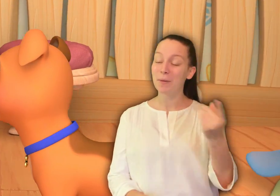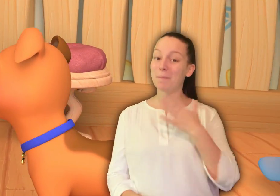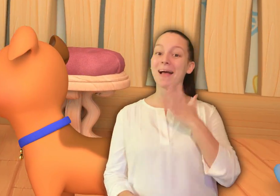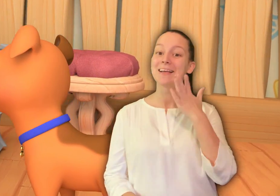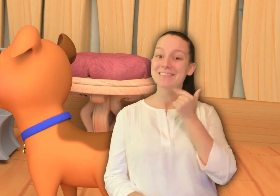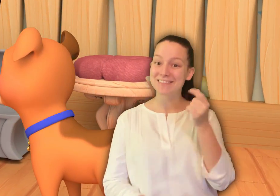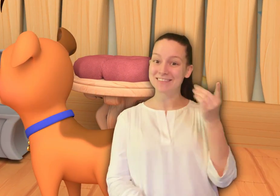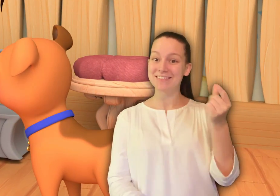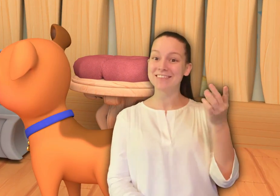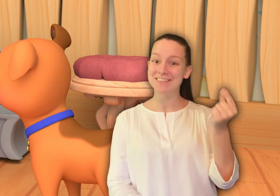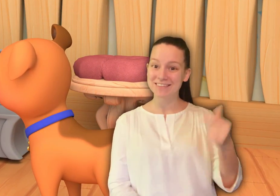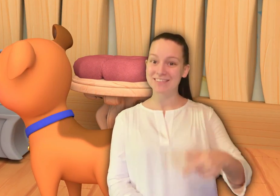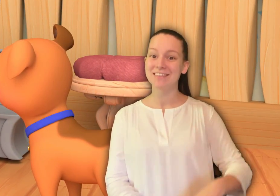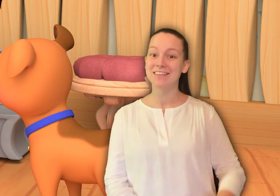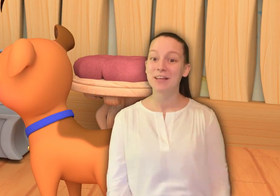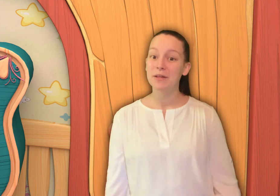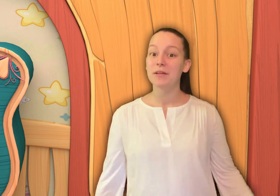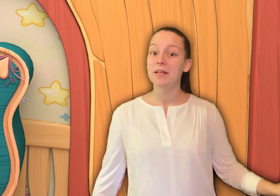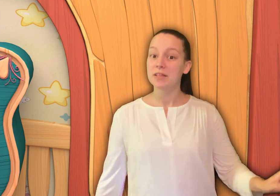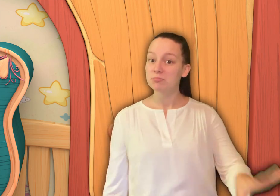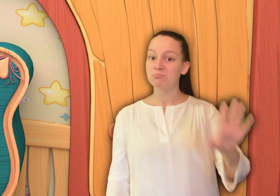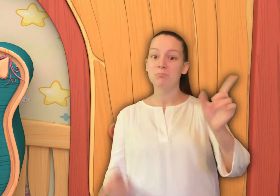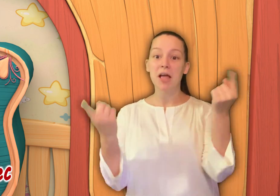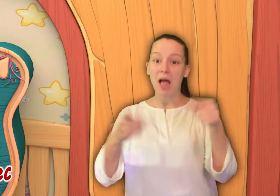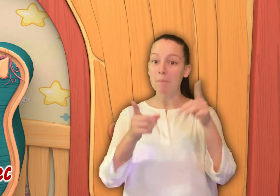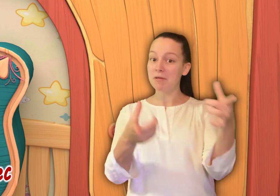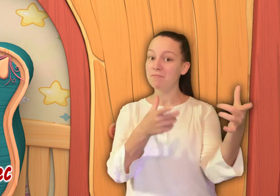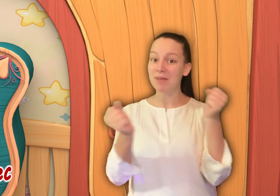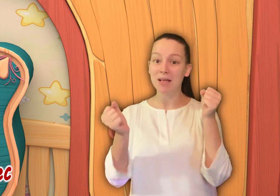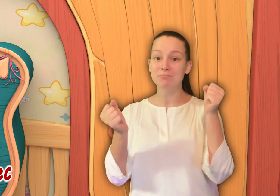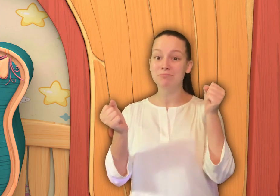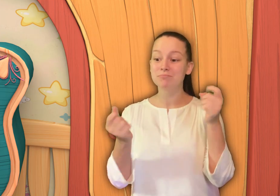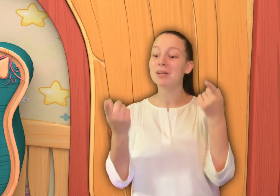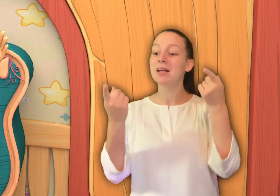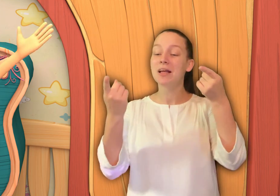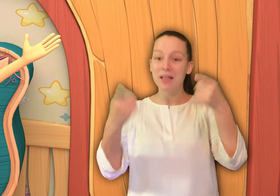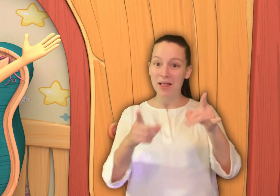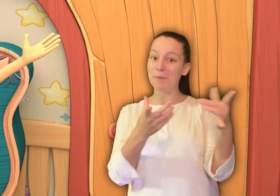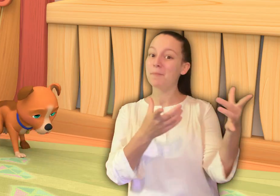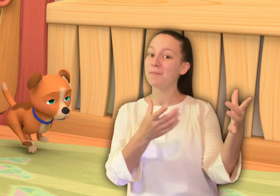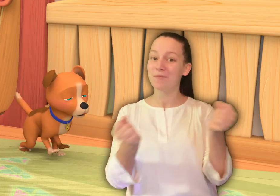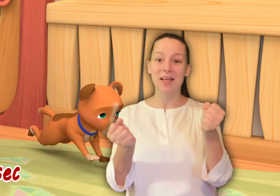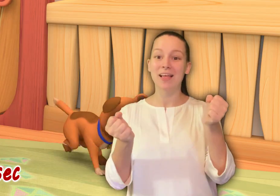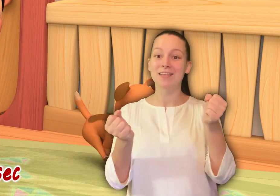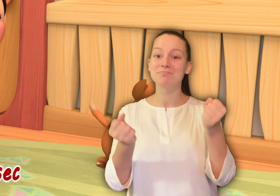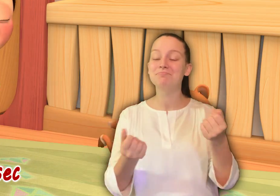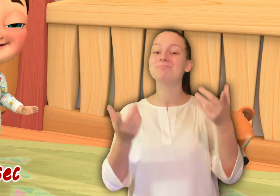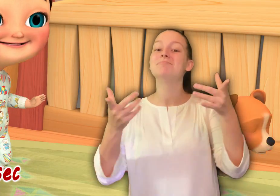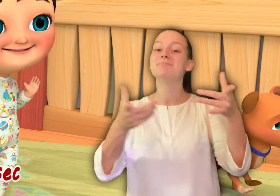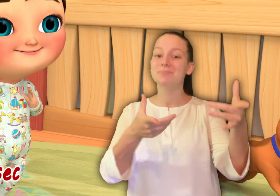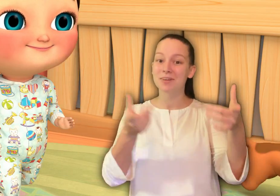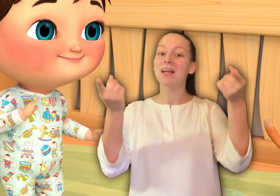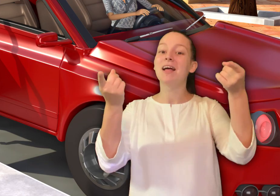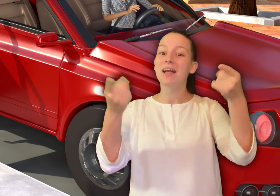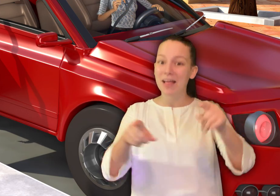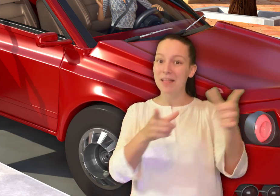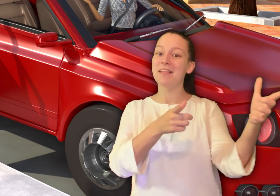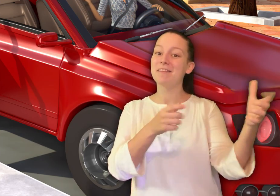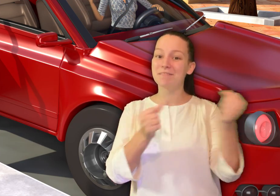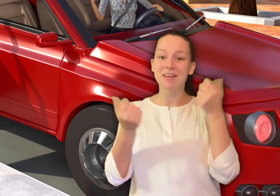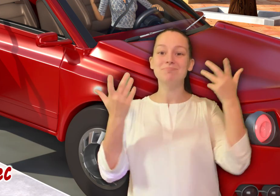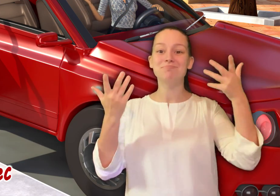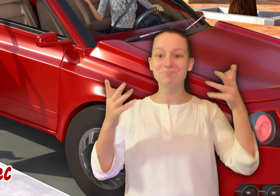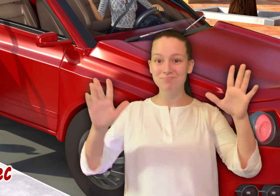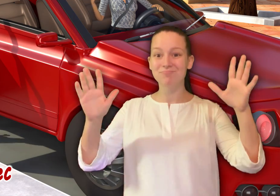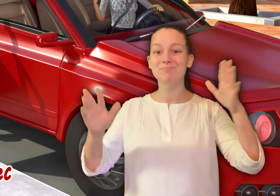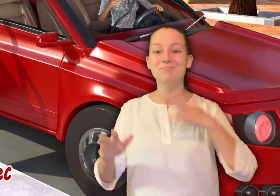check my sweet puppy it will only take a sec take a sec take a sec